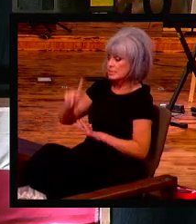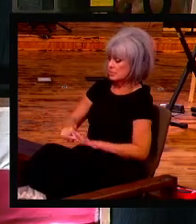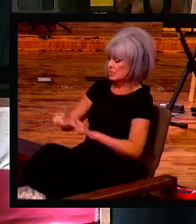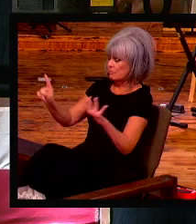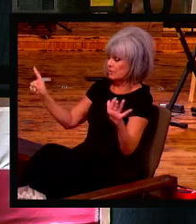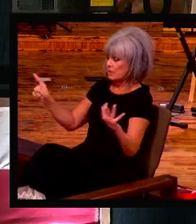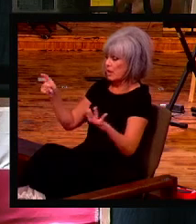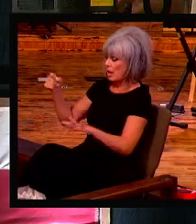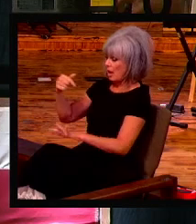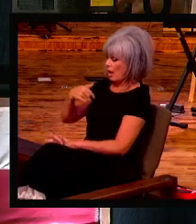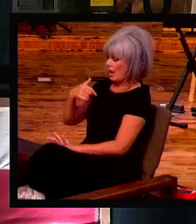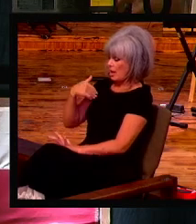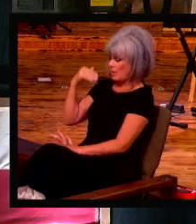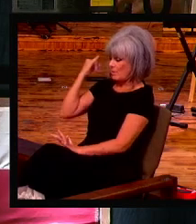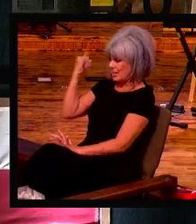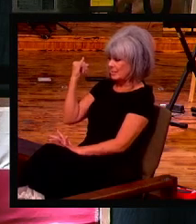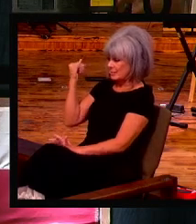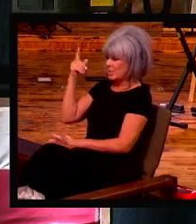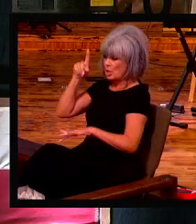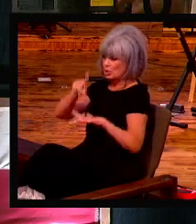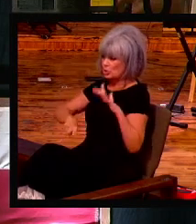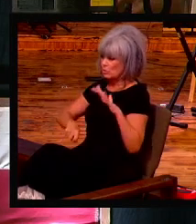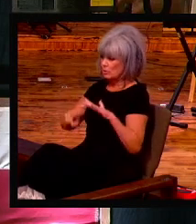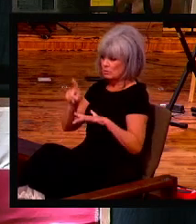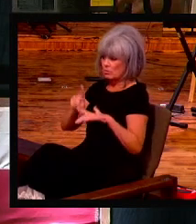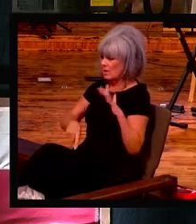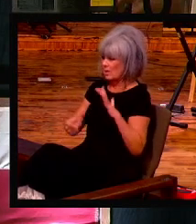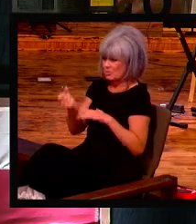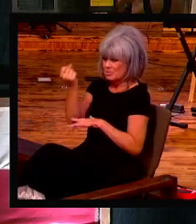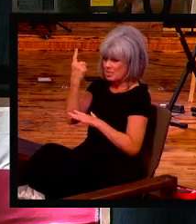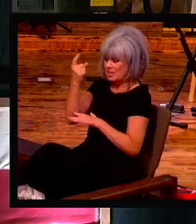got ideas that you can't even understand.